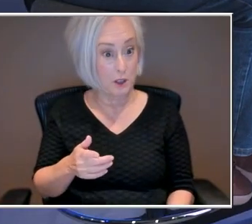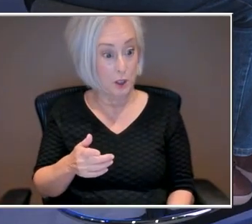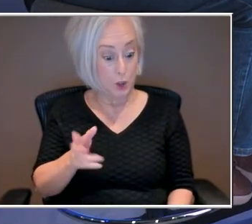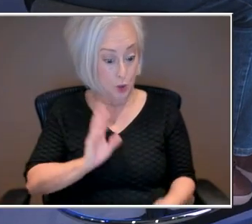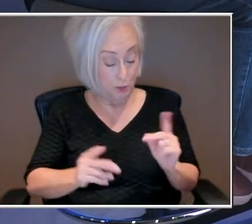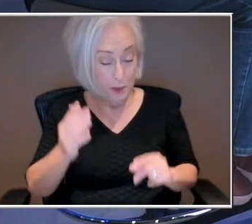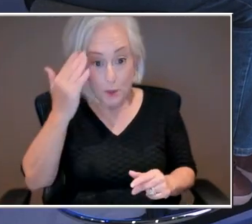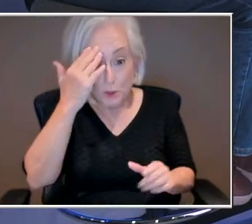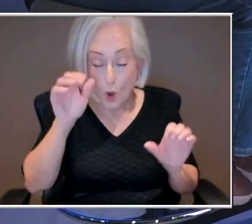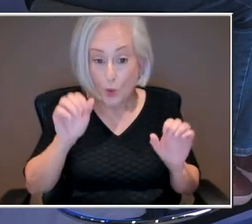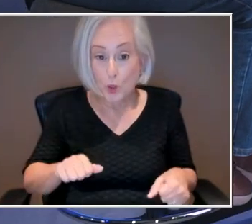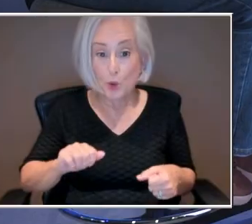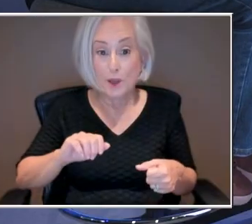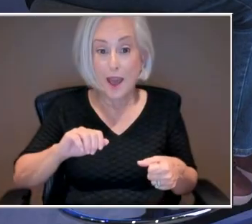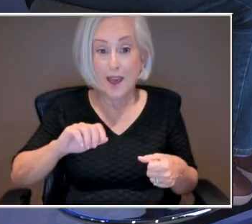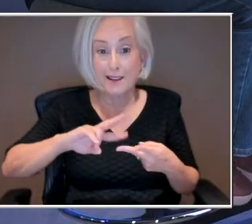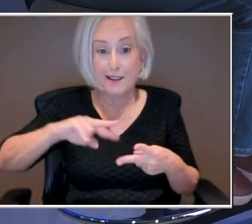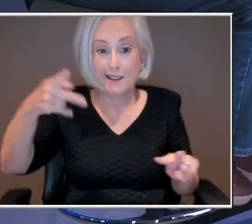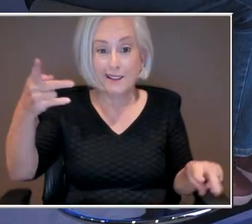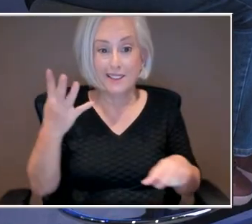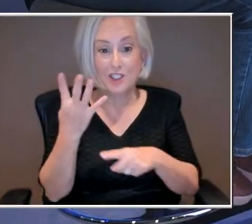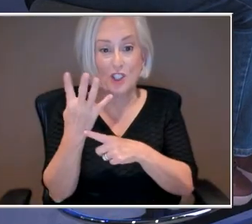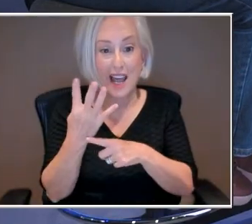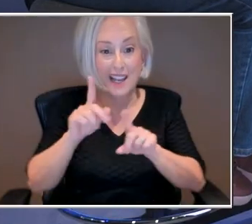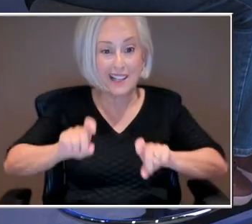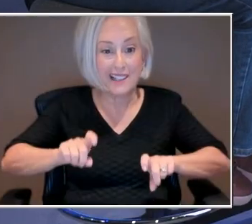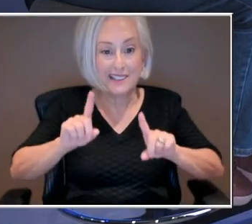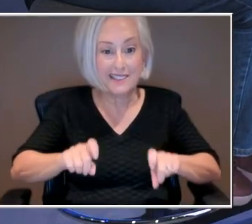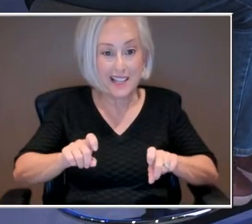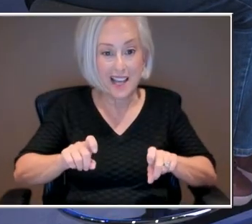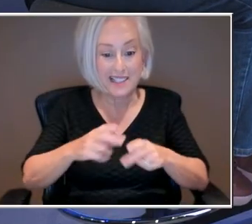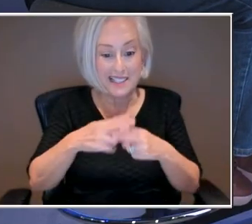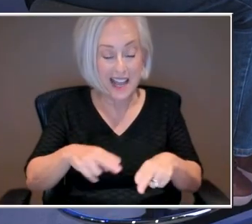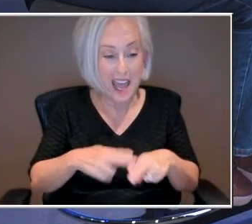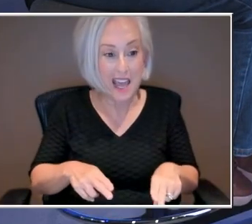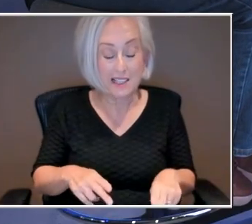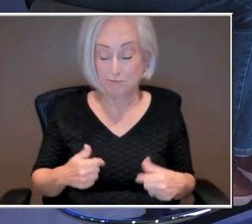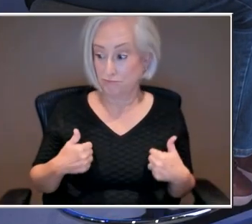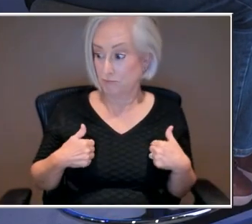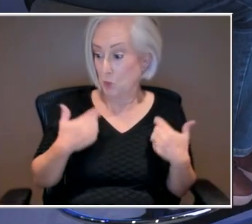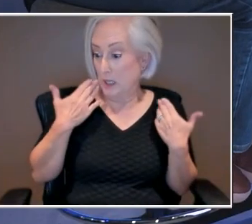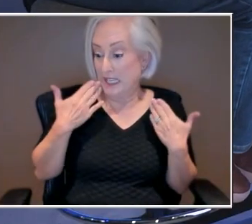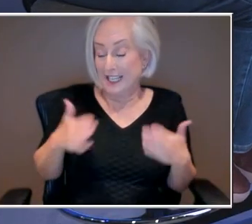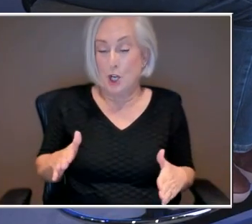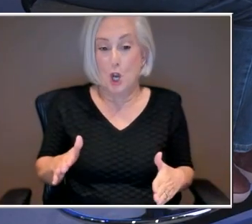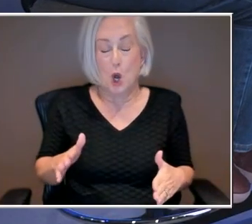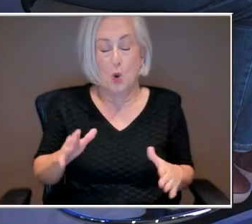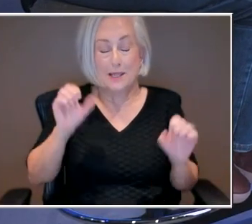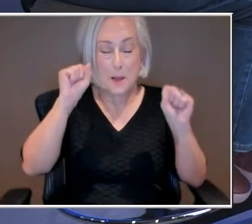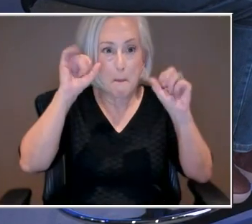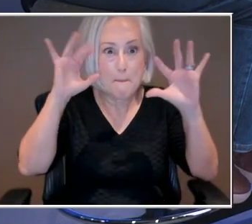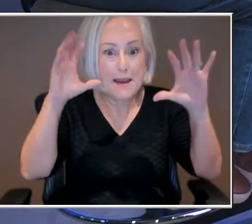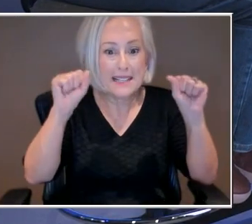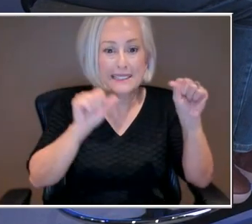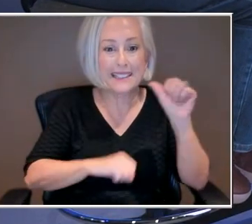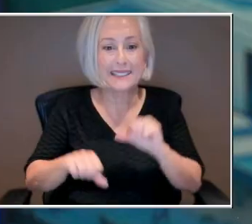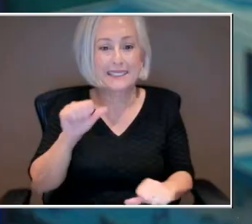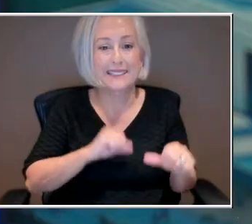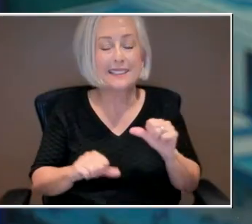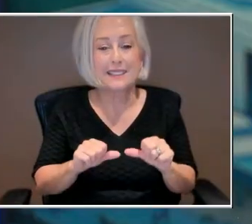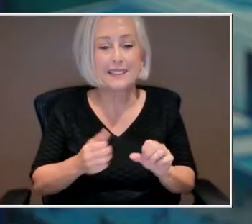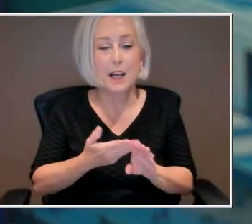test even. We didn't know early. that. Yeah, I didn't know. It's people do that. amazing what science can do for It's you. called pre-implantation